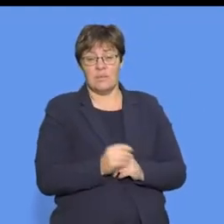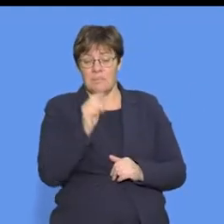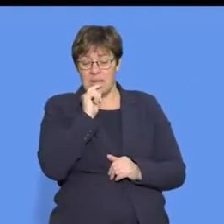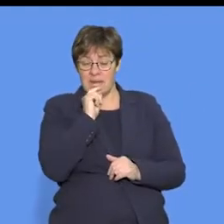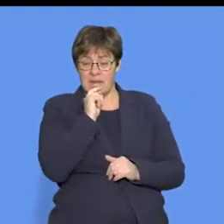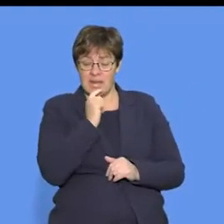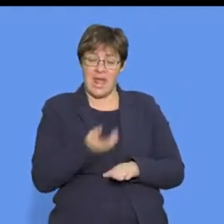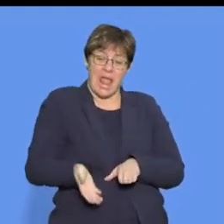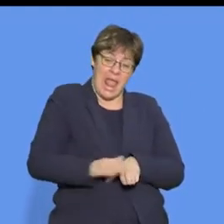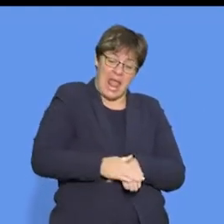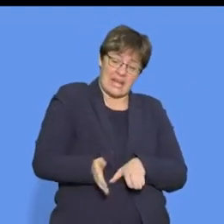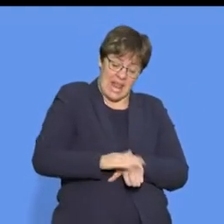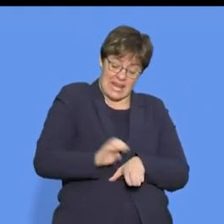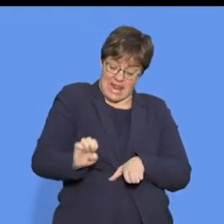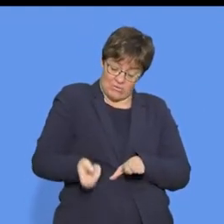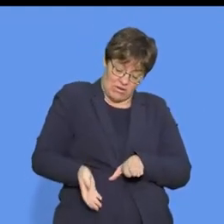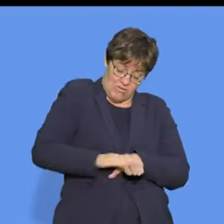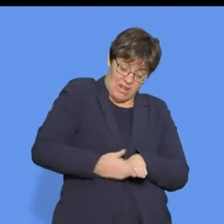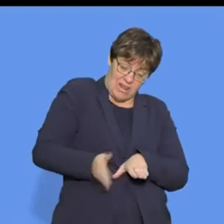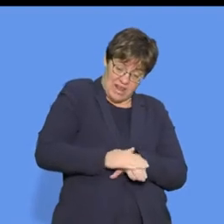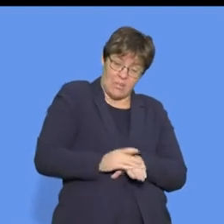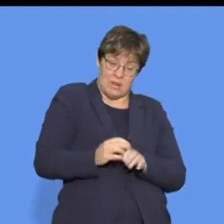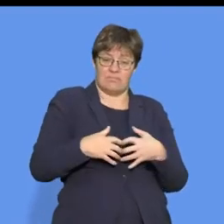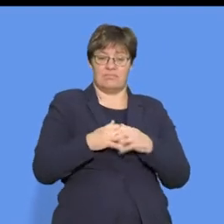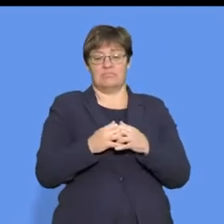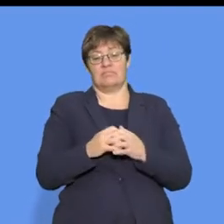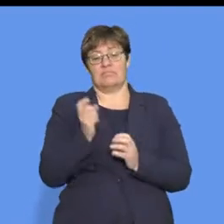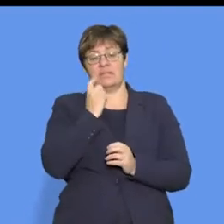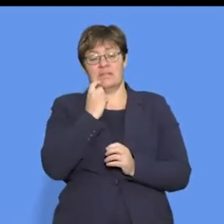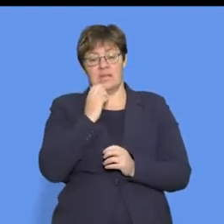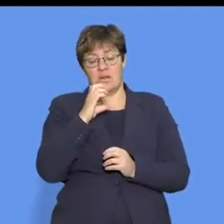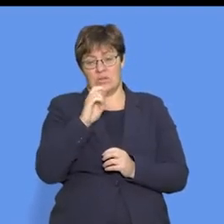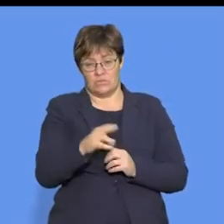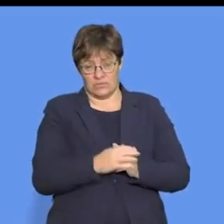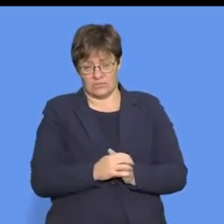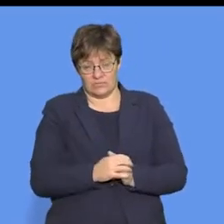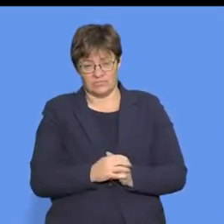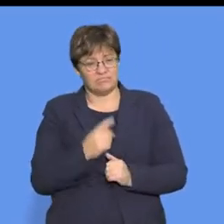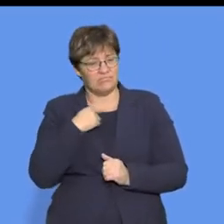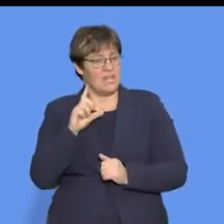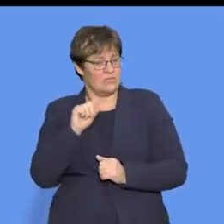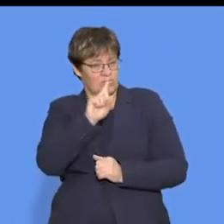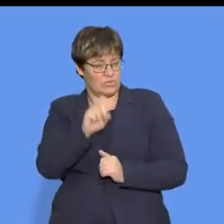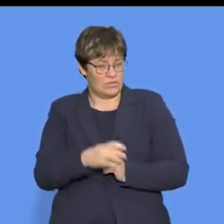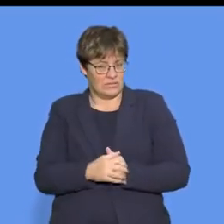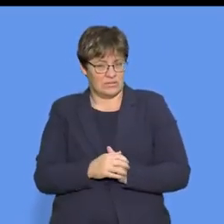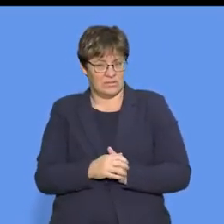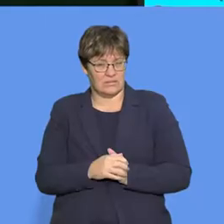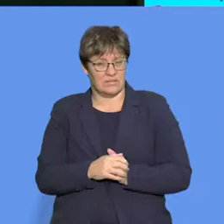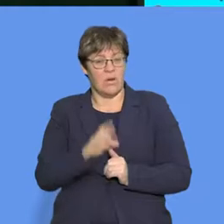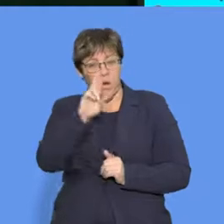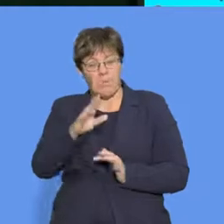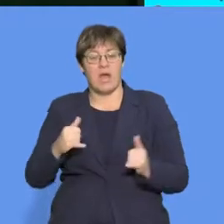going to gain the electrons and they're going to form copper. Right. I think that was quite an interesting